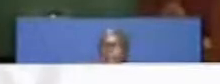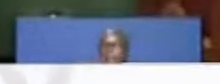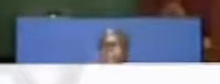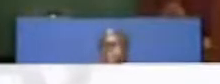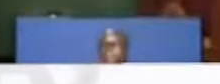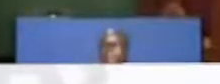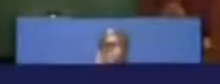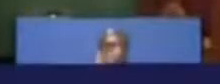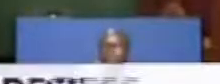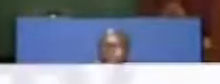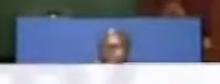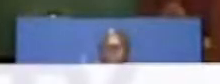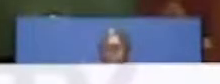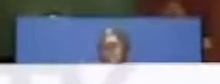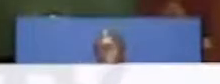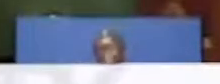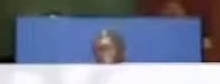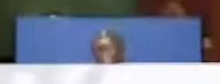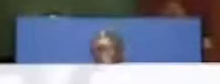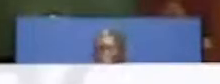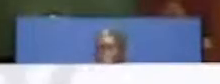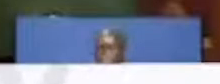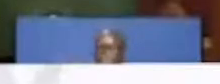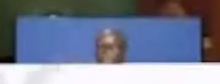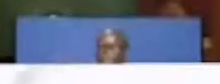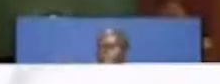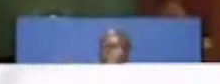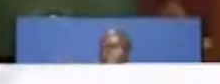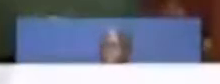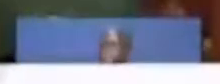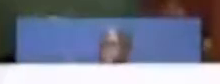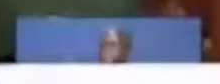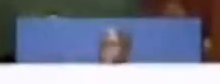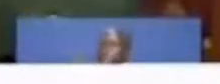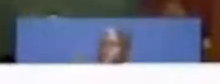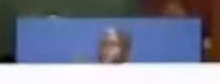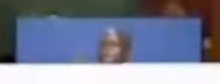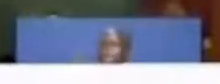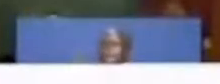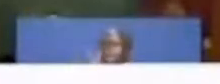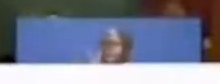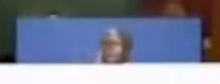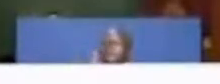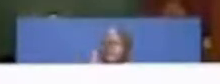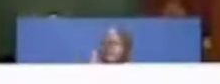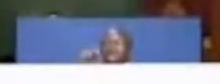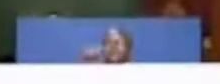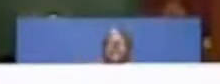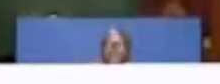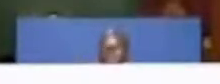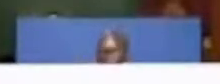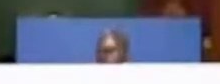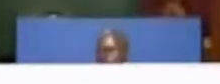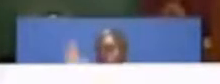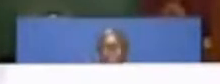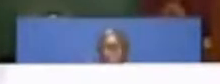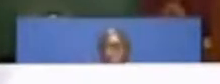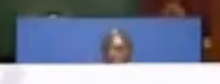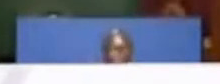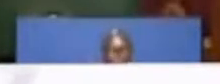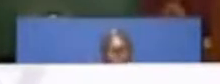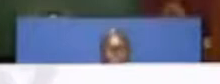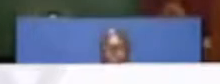terminal. This single oil berth could only handle one vessel at a time, and for the most part, it